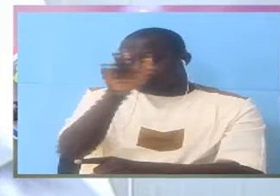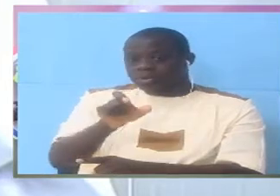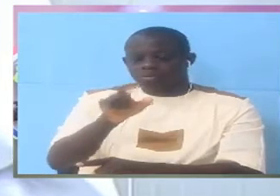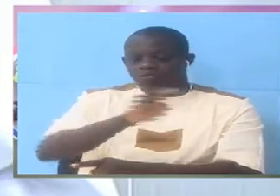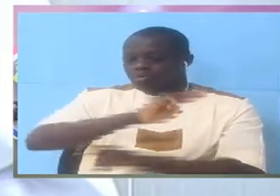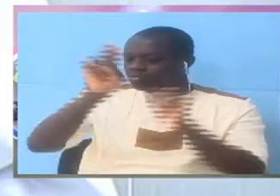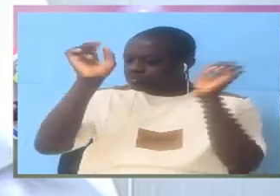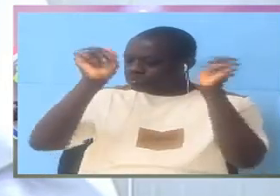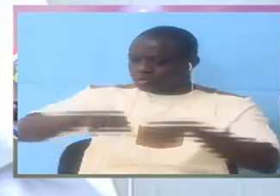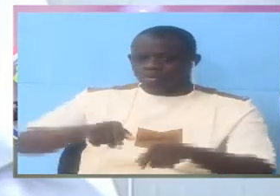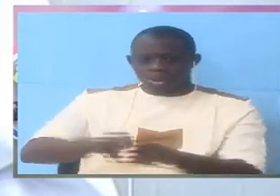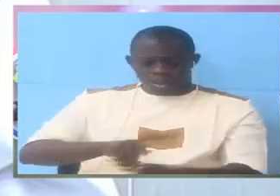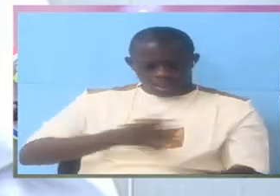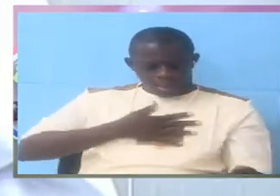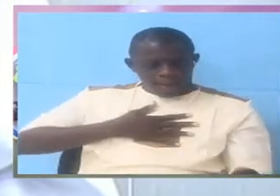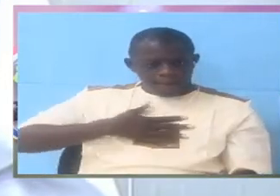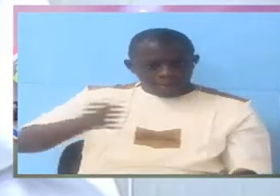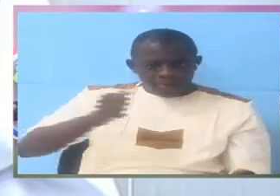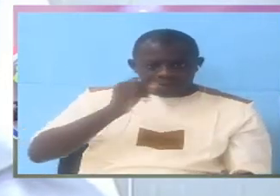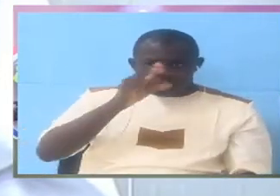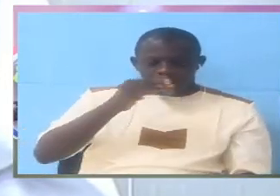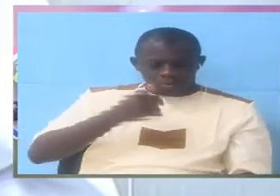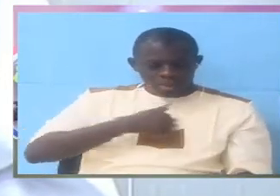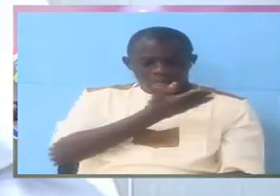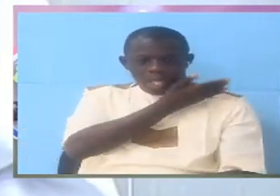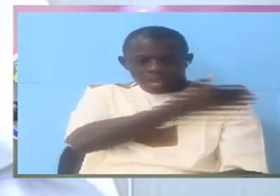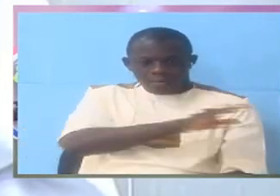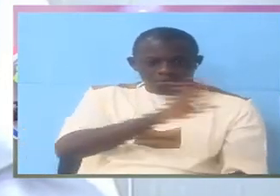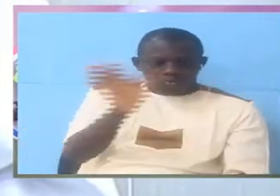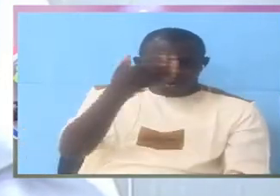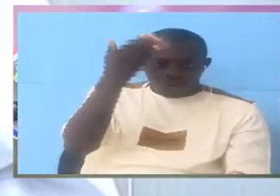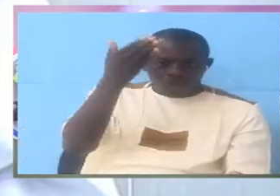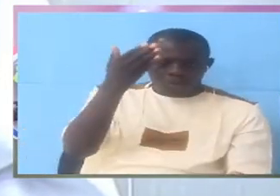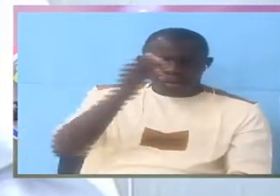Mandame buy them. No other. But